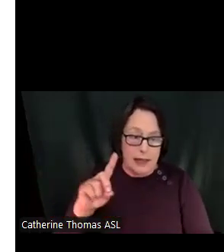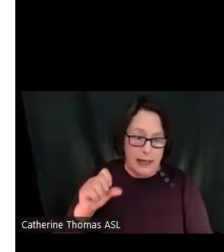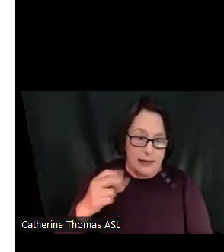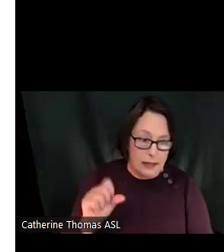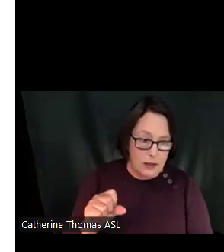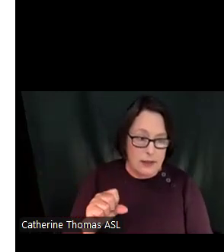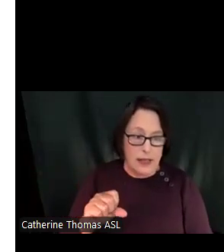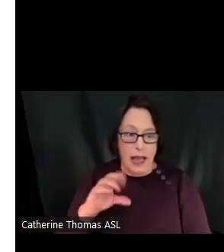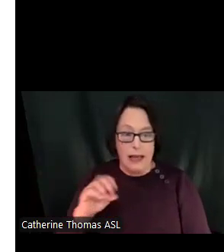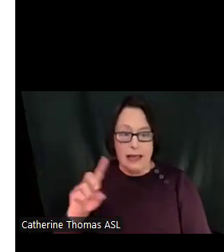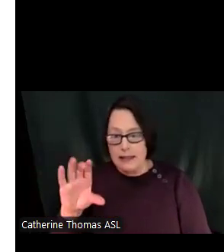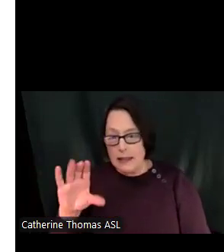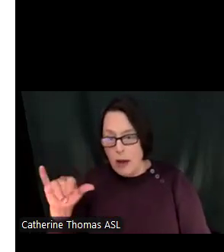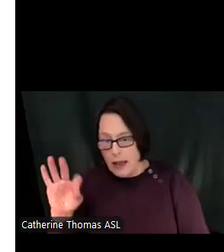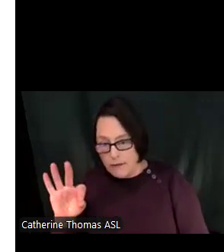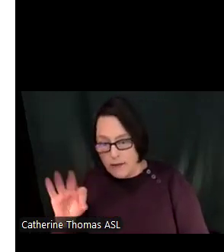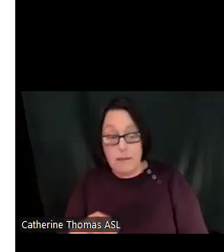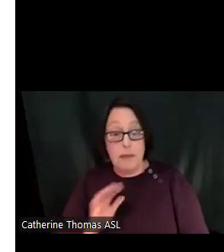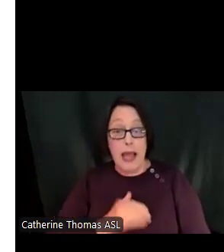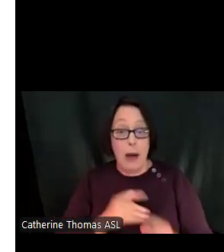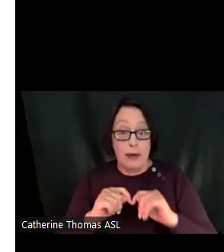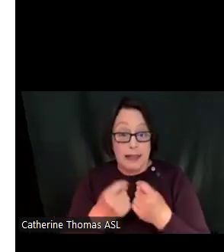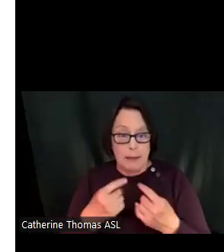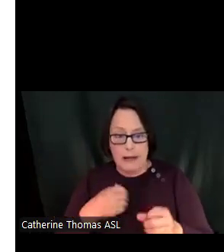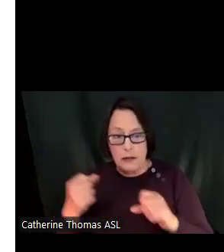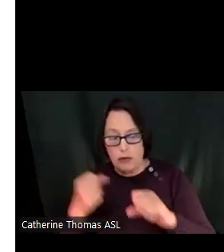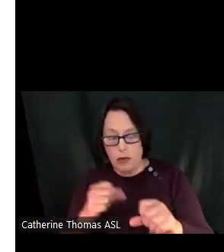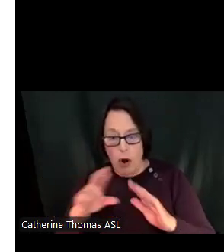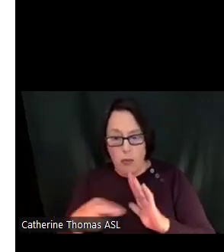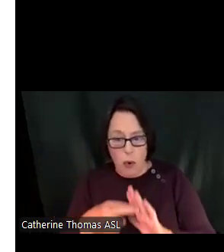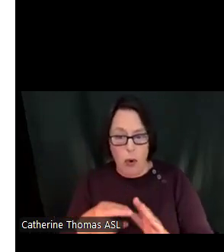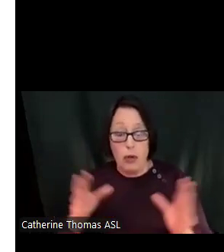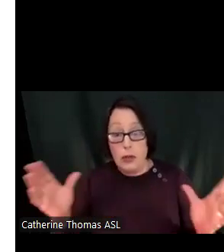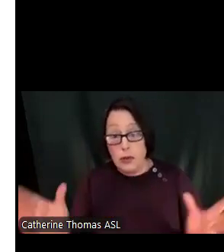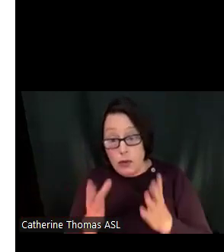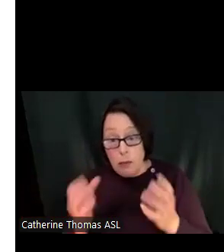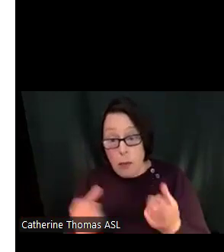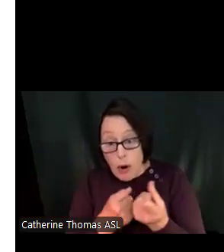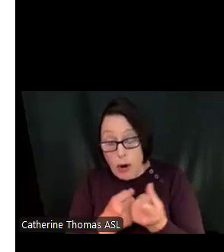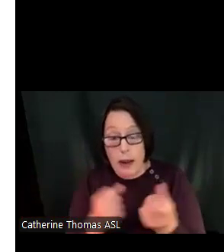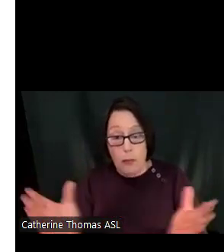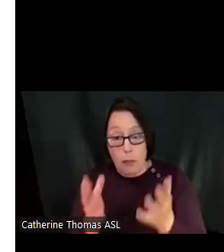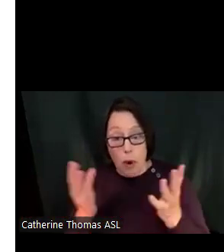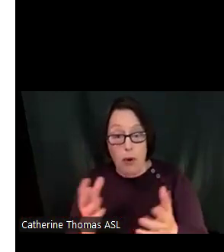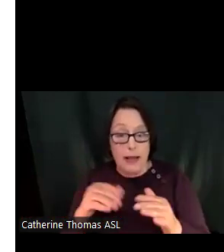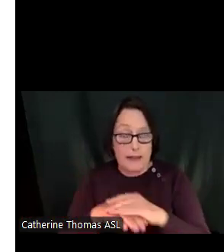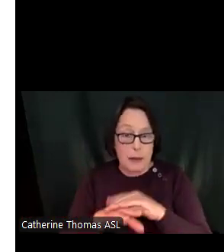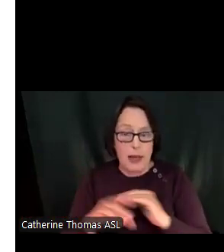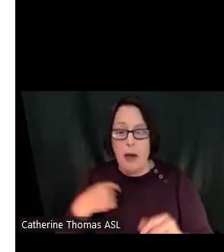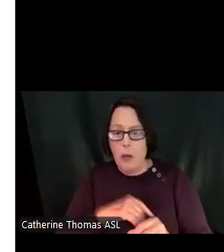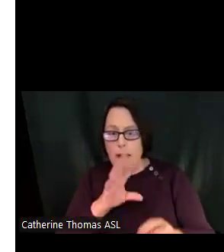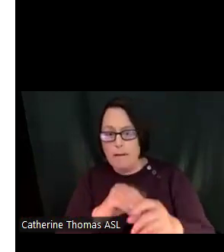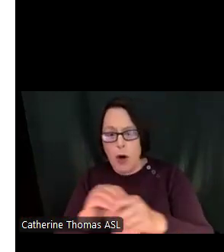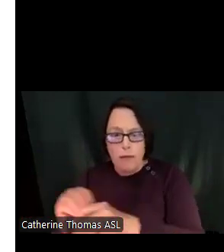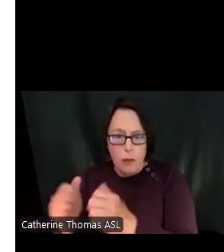DCYF. Our team has a strong role in supporting and promoting accessibility and participates in a wide range